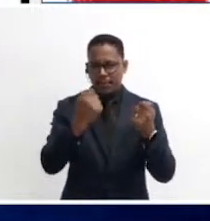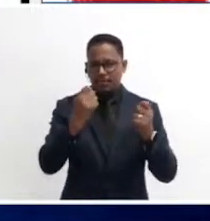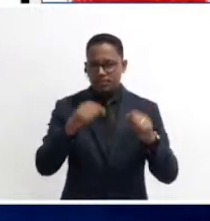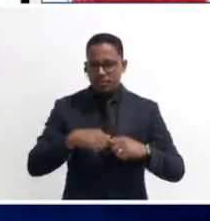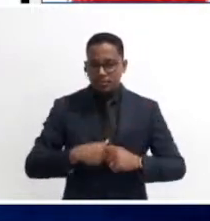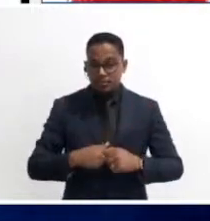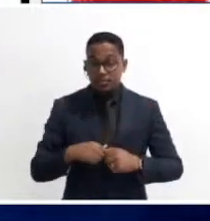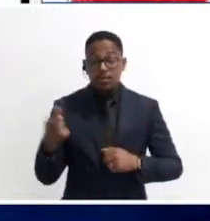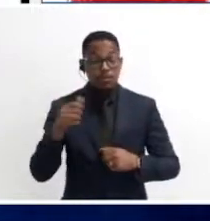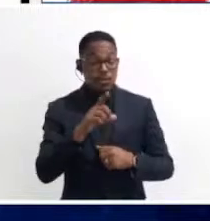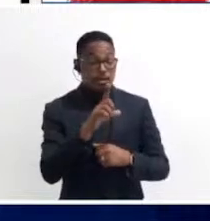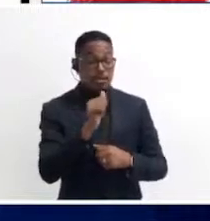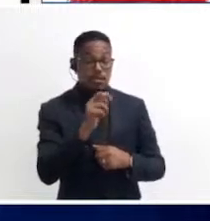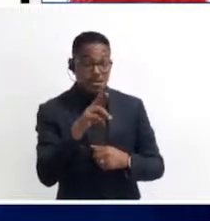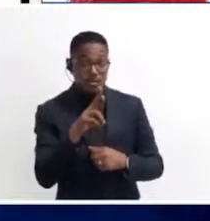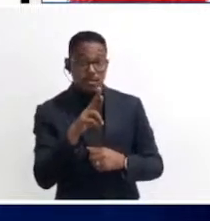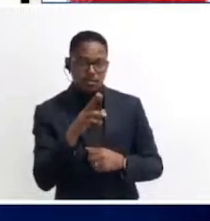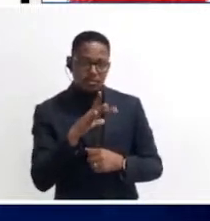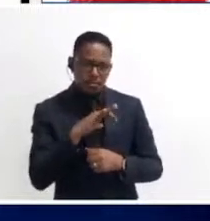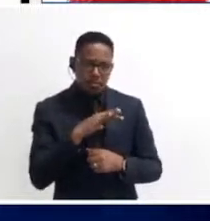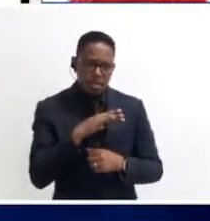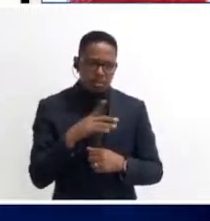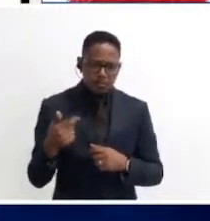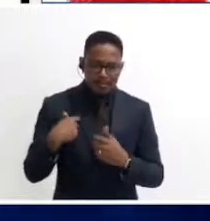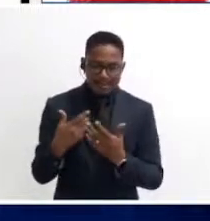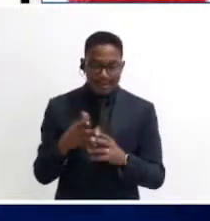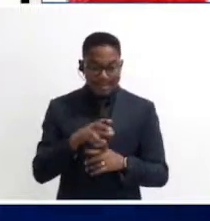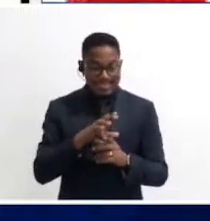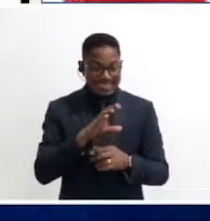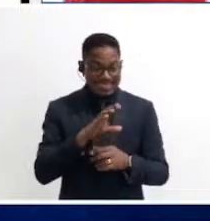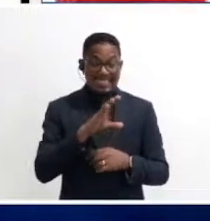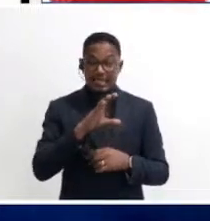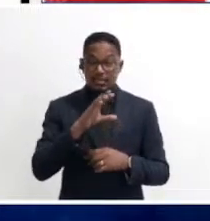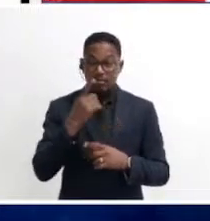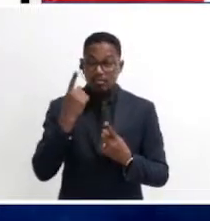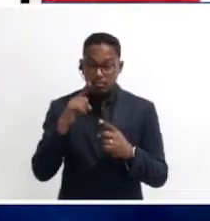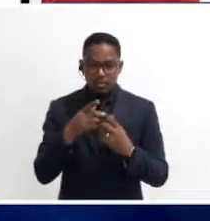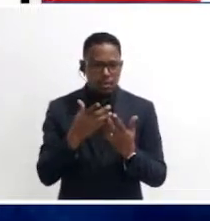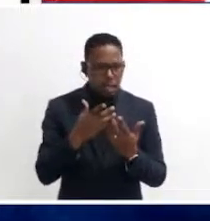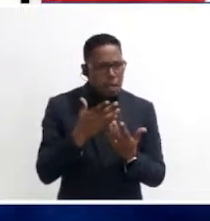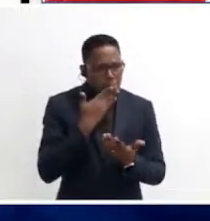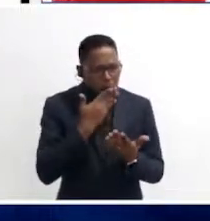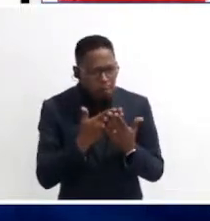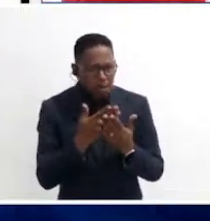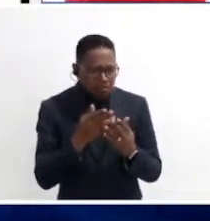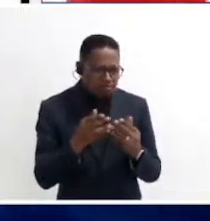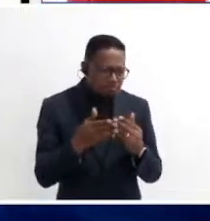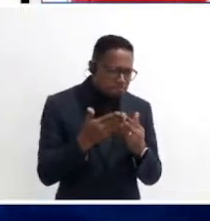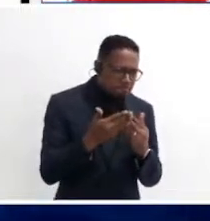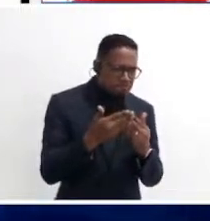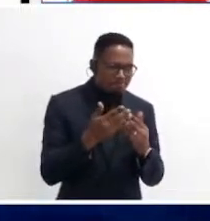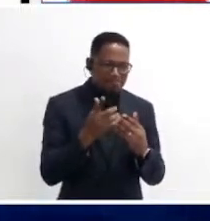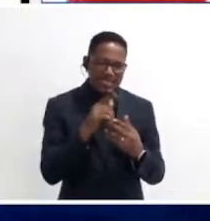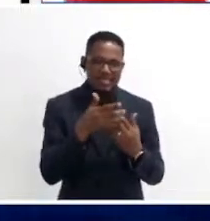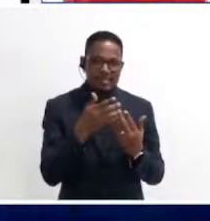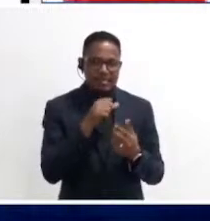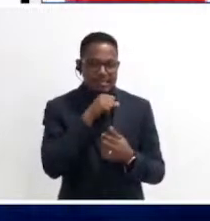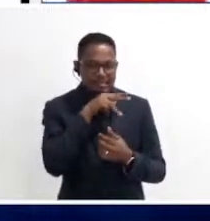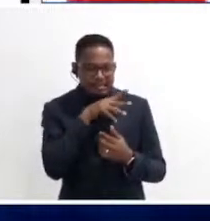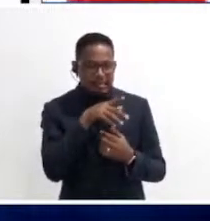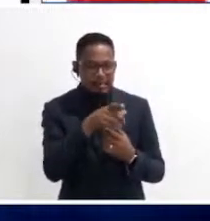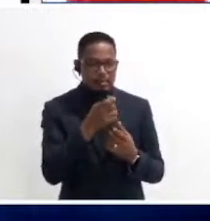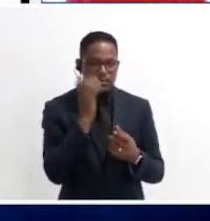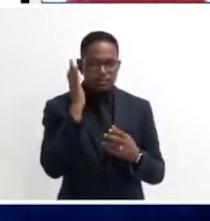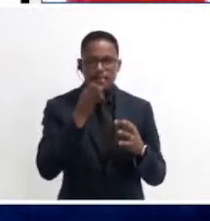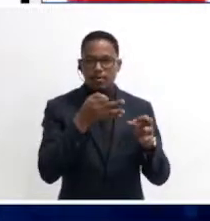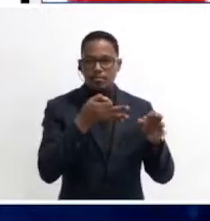on the side of the chip. That can also be a problem. The stealth dicing is quite a nice process. The saw